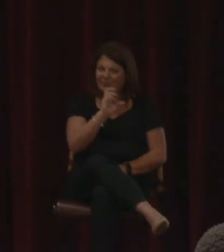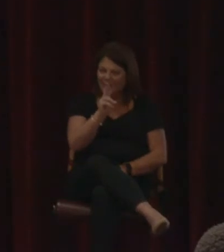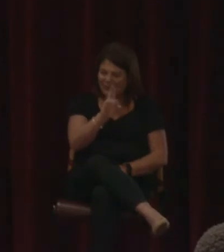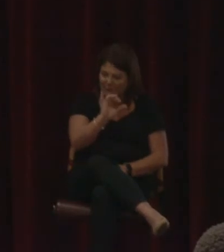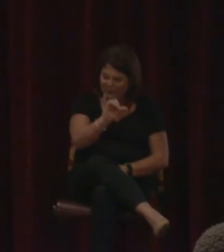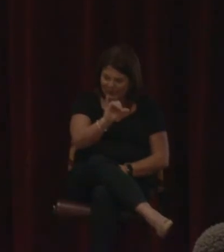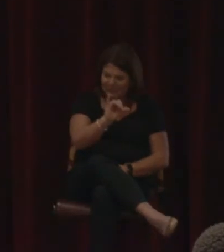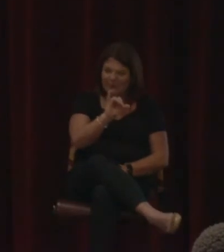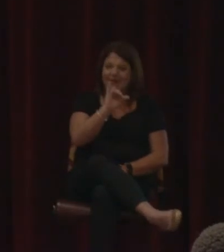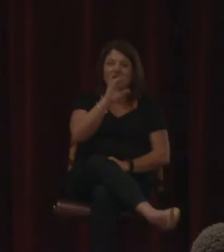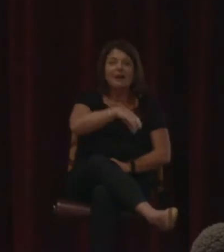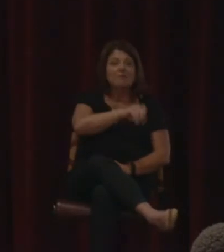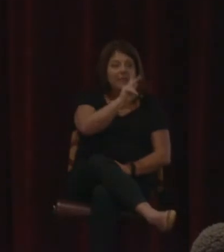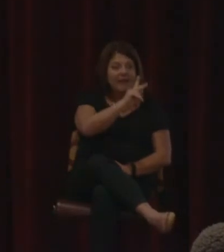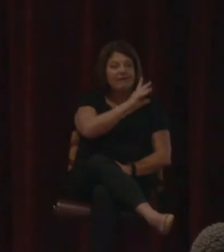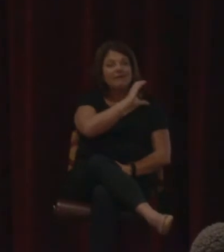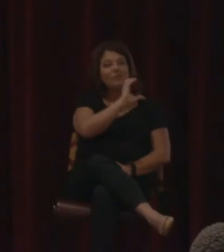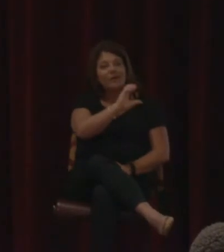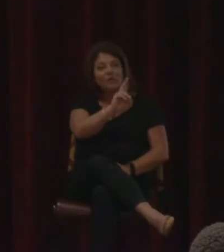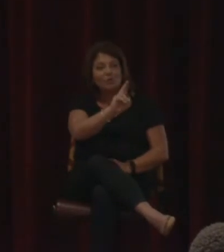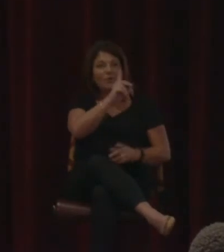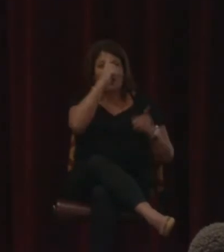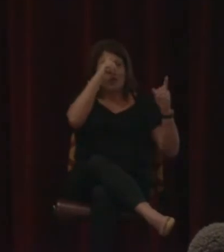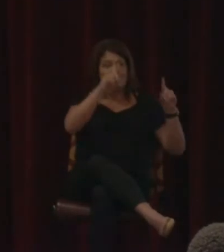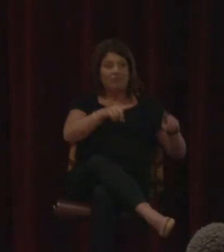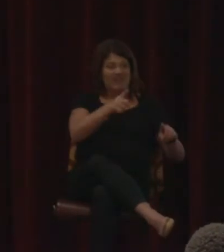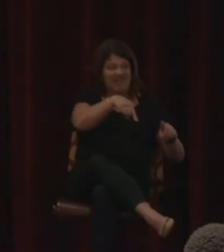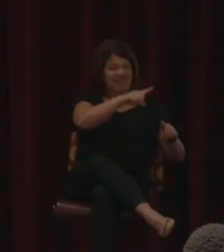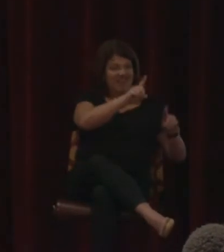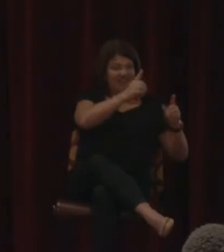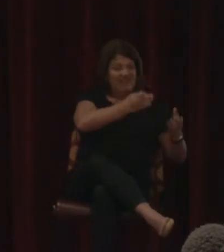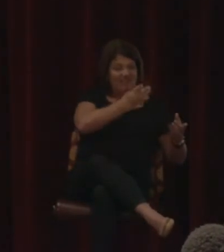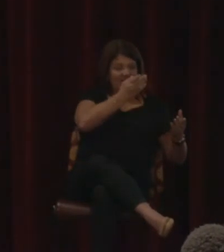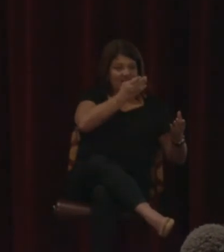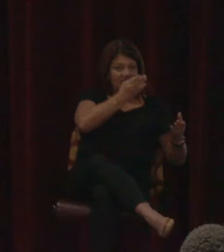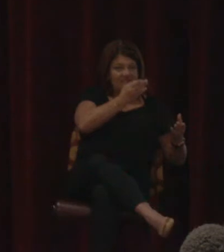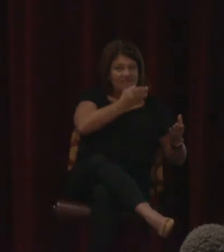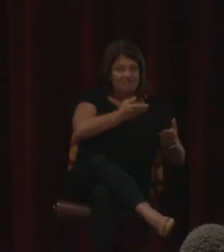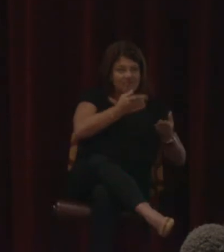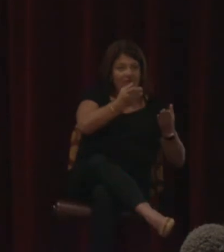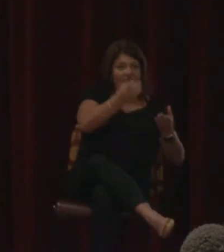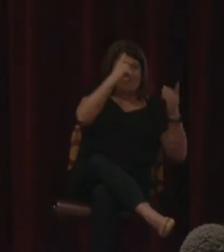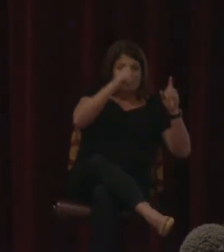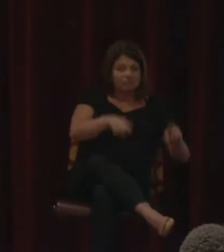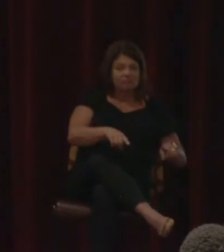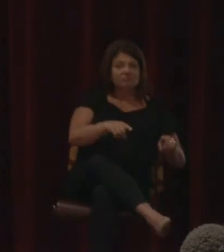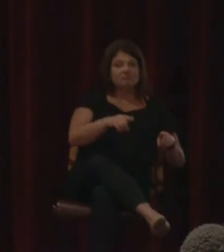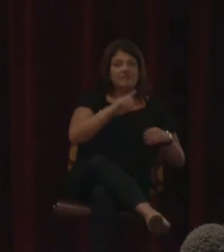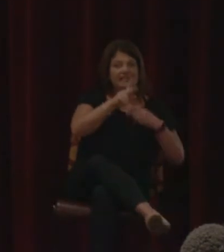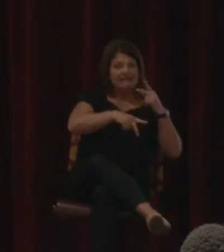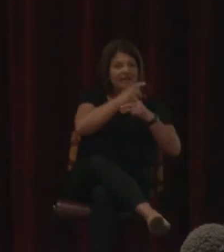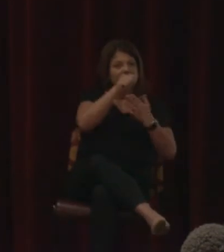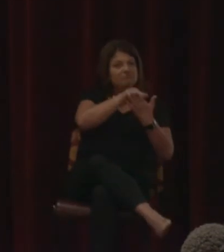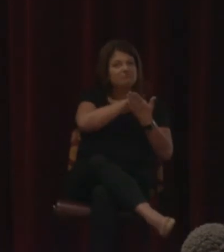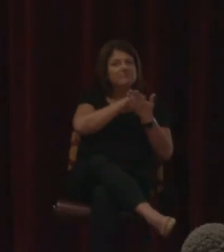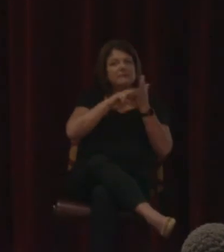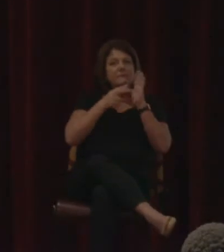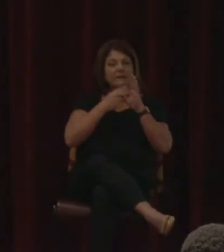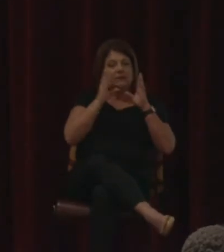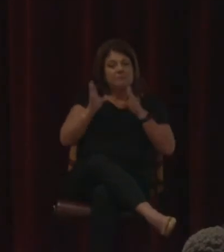Banks and credit unions agree, and they agree to offer those types of accounts. So an individual can feel